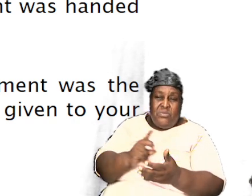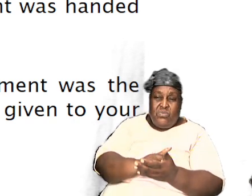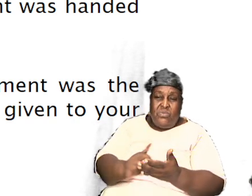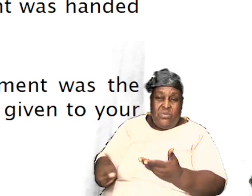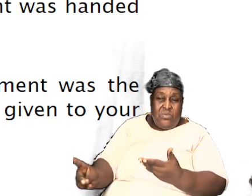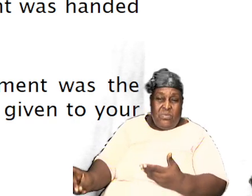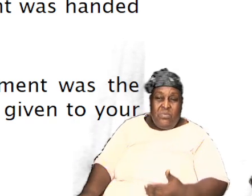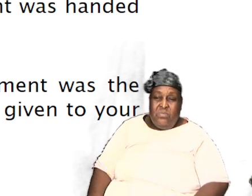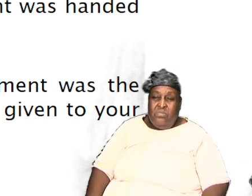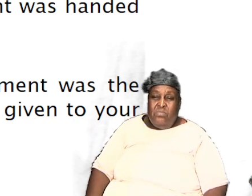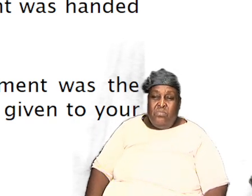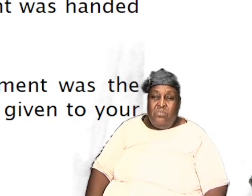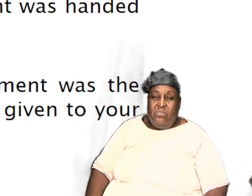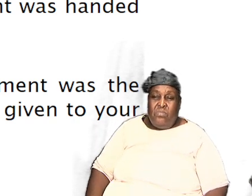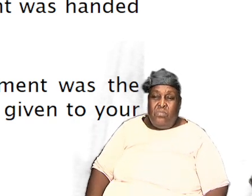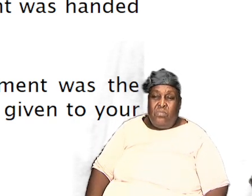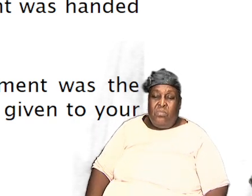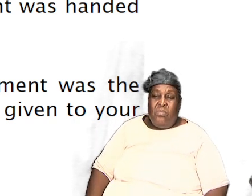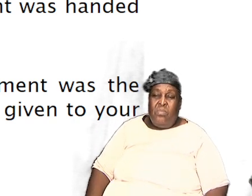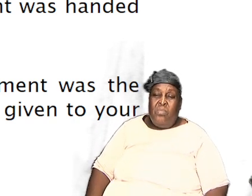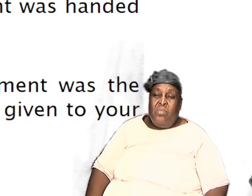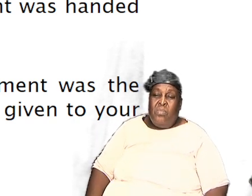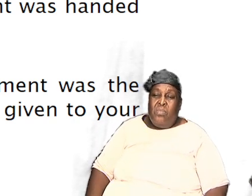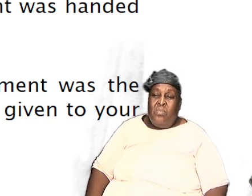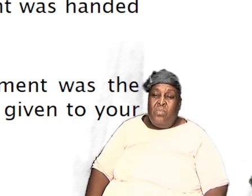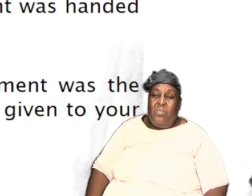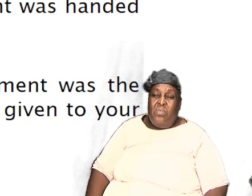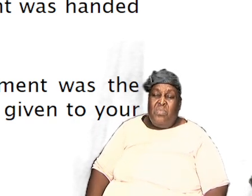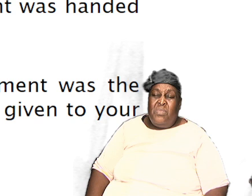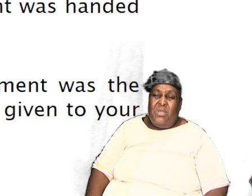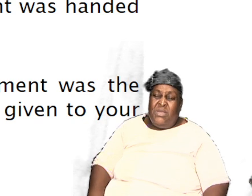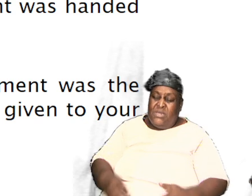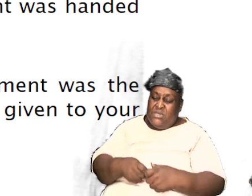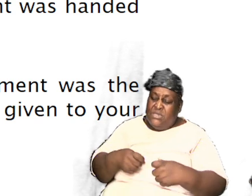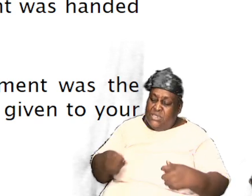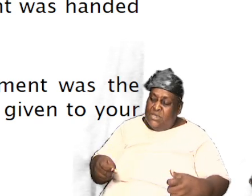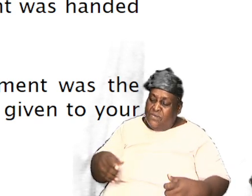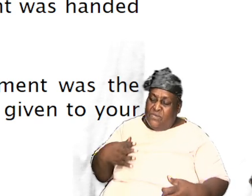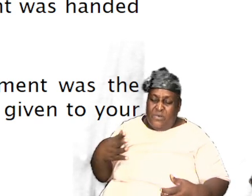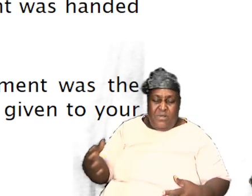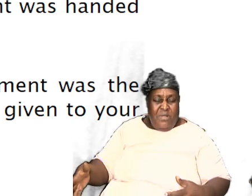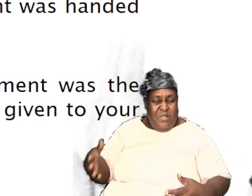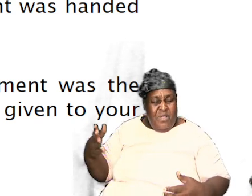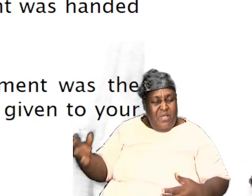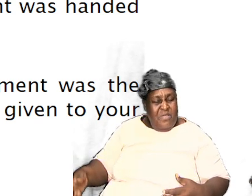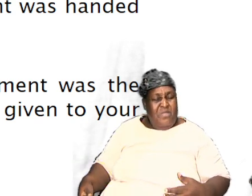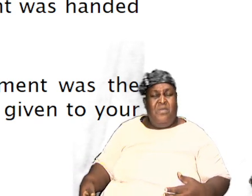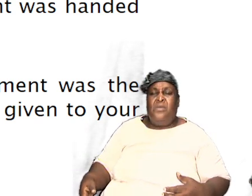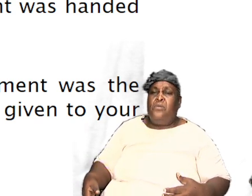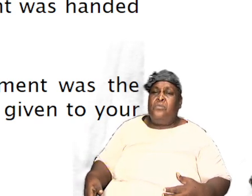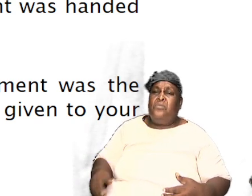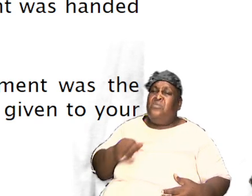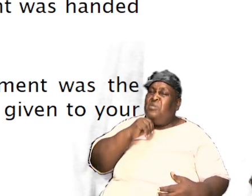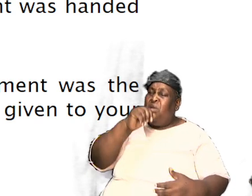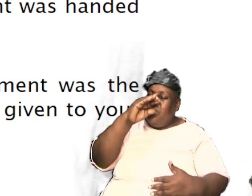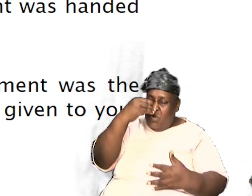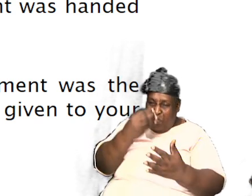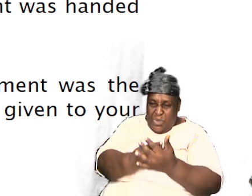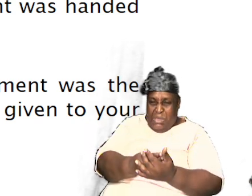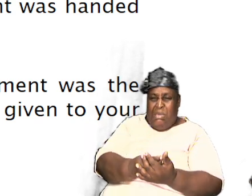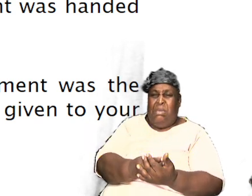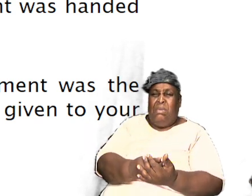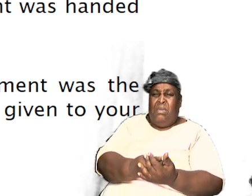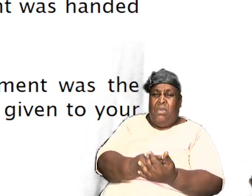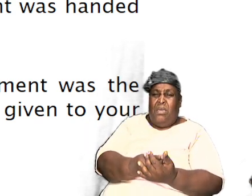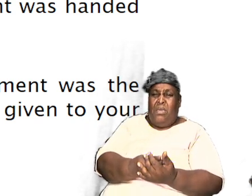that. It is a serious thing to disobey the Lord presumptuously. If God be